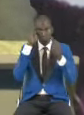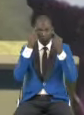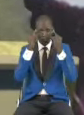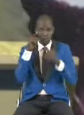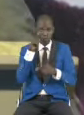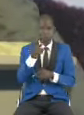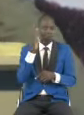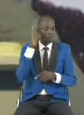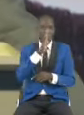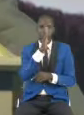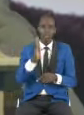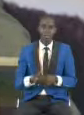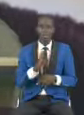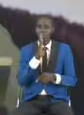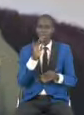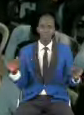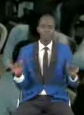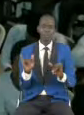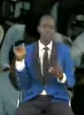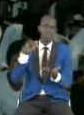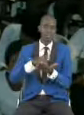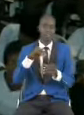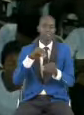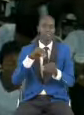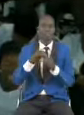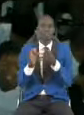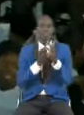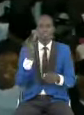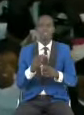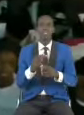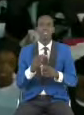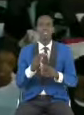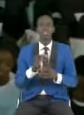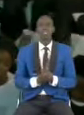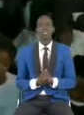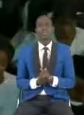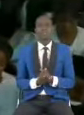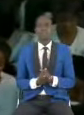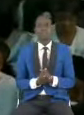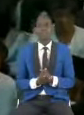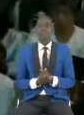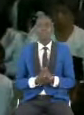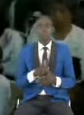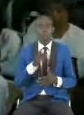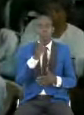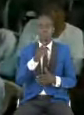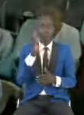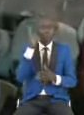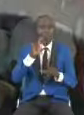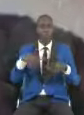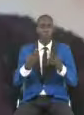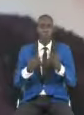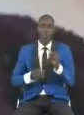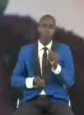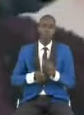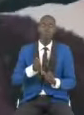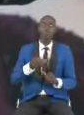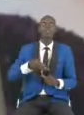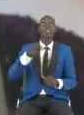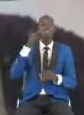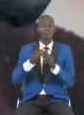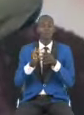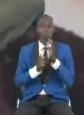same again in Jesus' name. You will go higher. You will